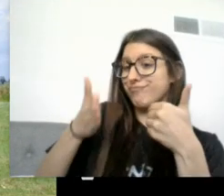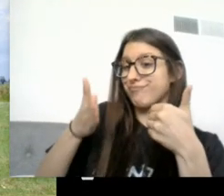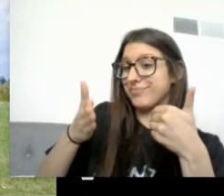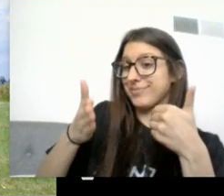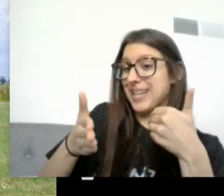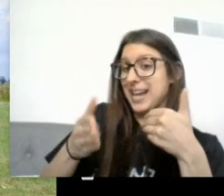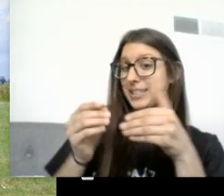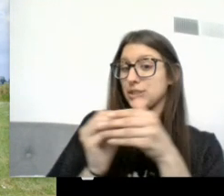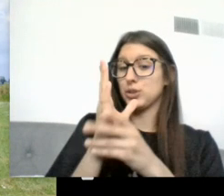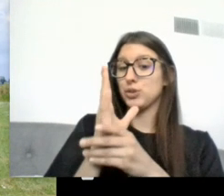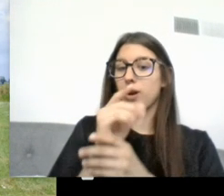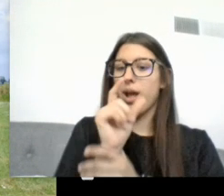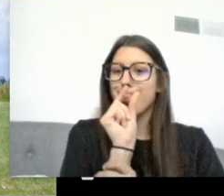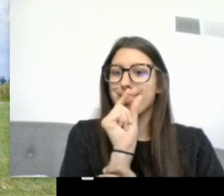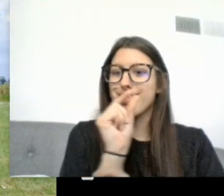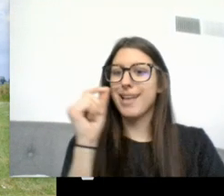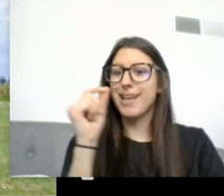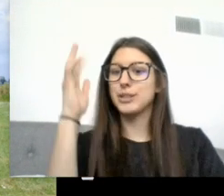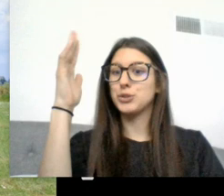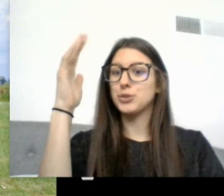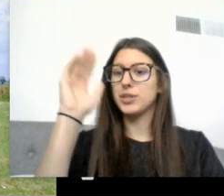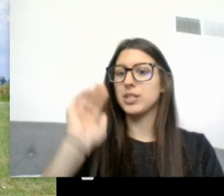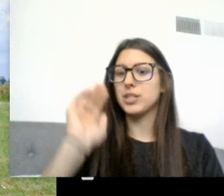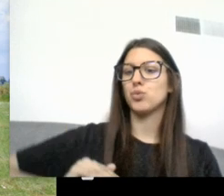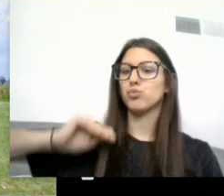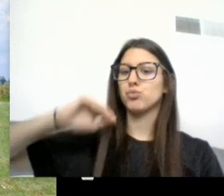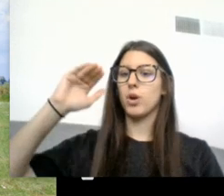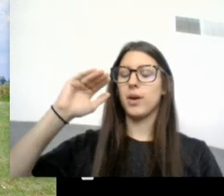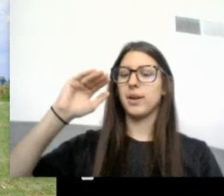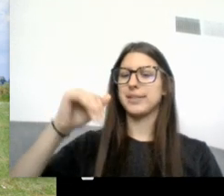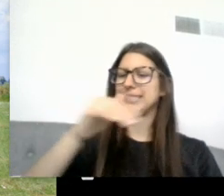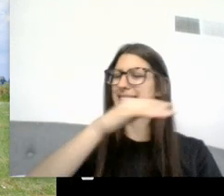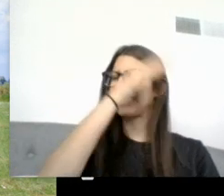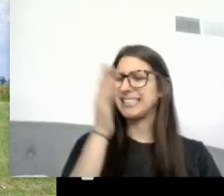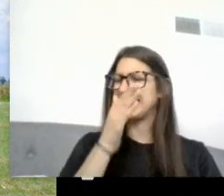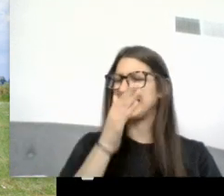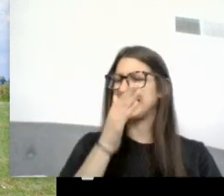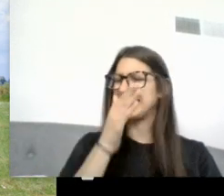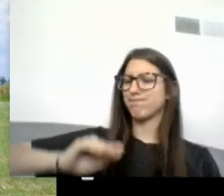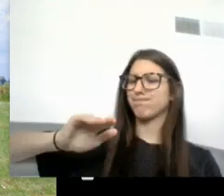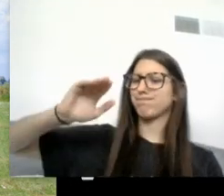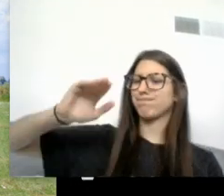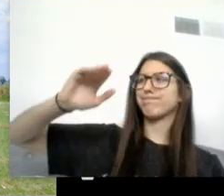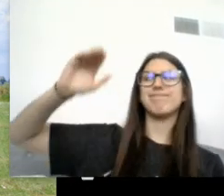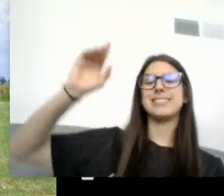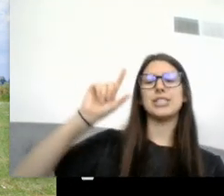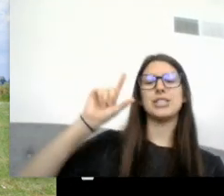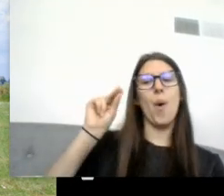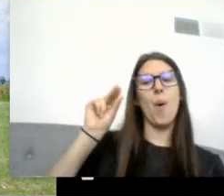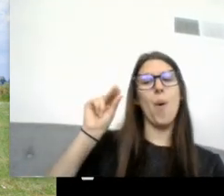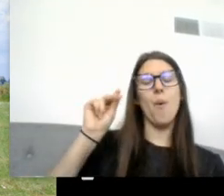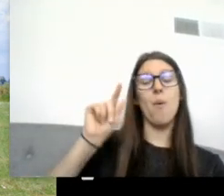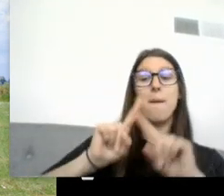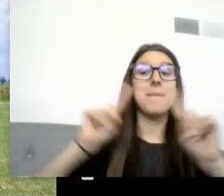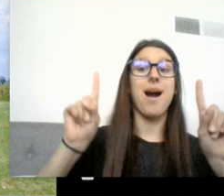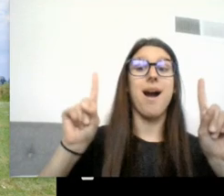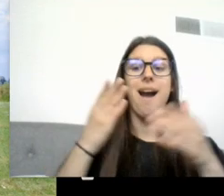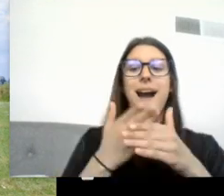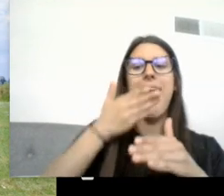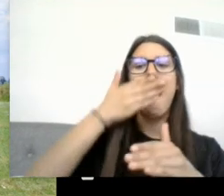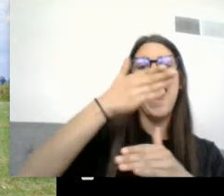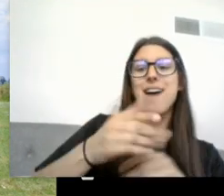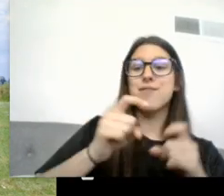had been growing. Year after year, it never got very big. But once the big tree got knocked over, suddenly in